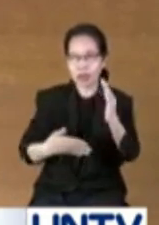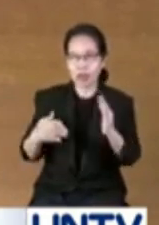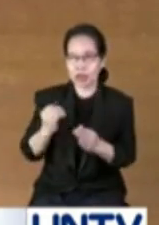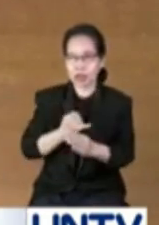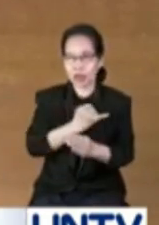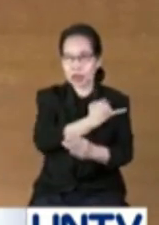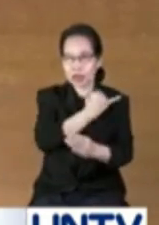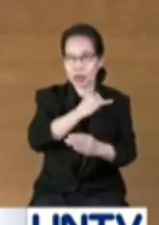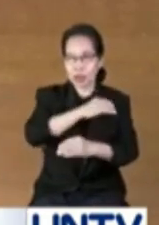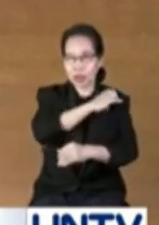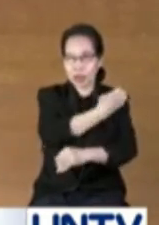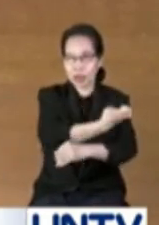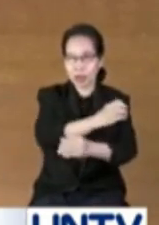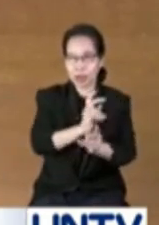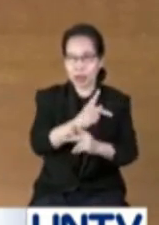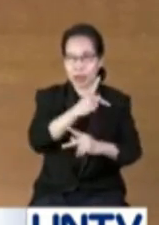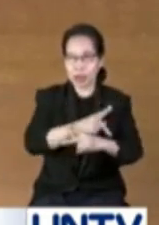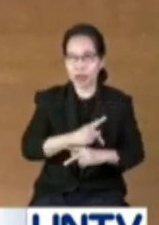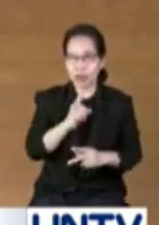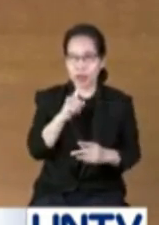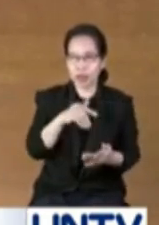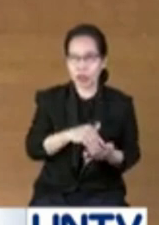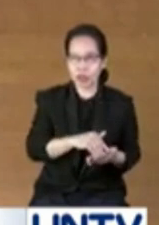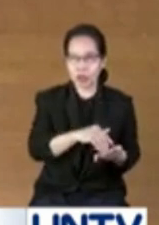production by 1,174